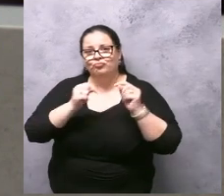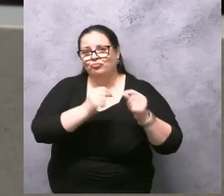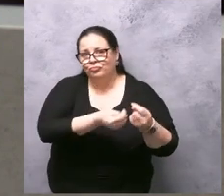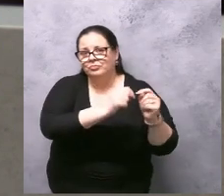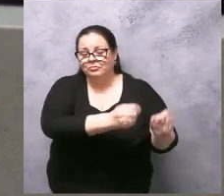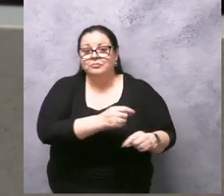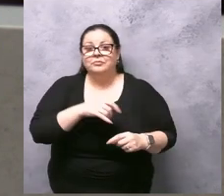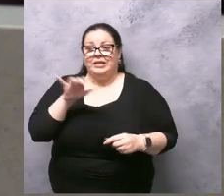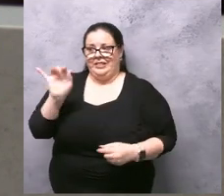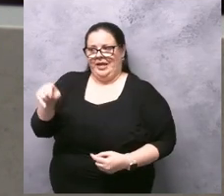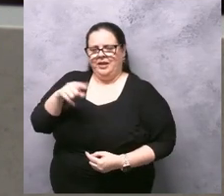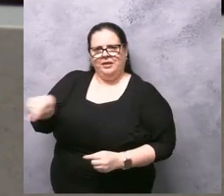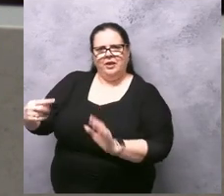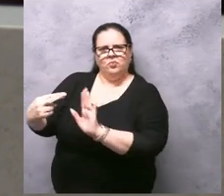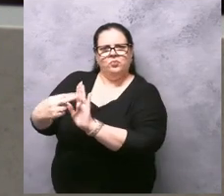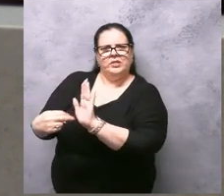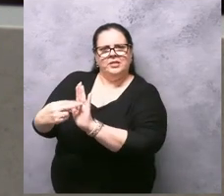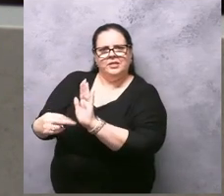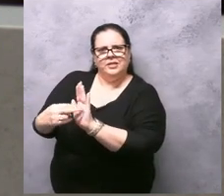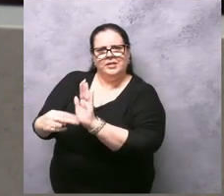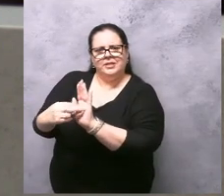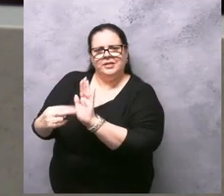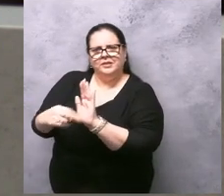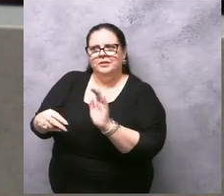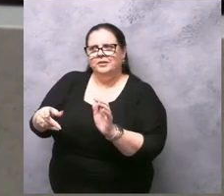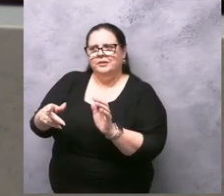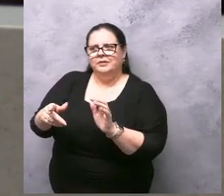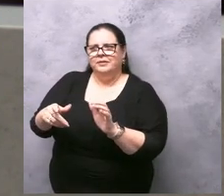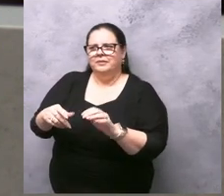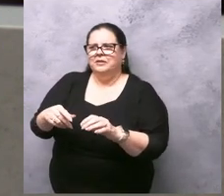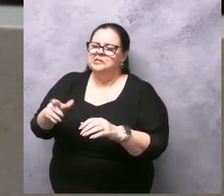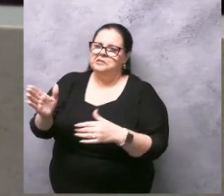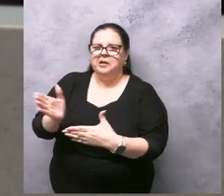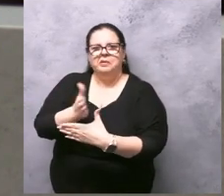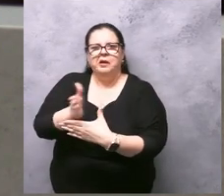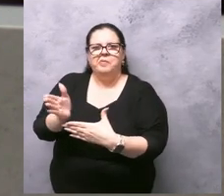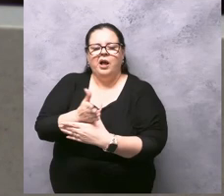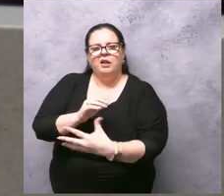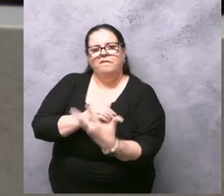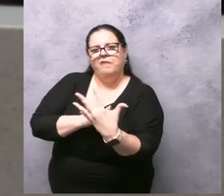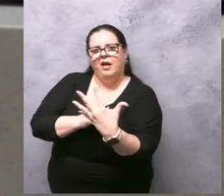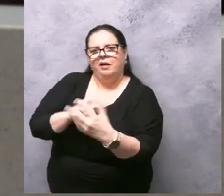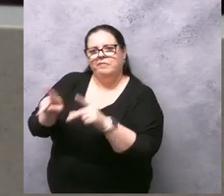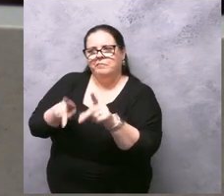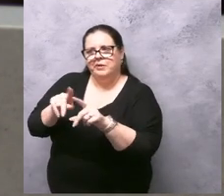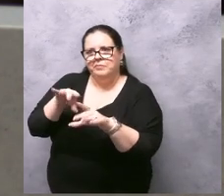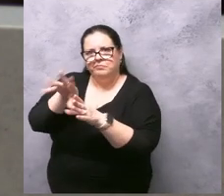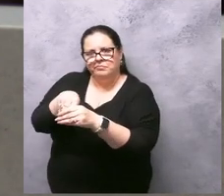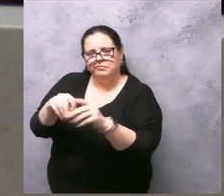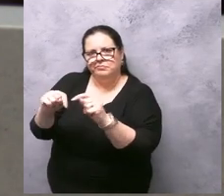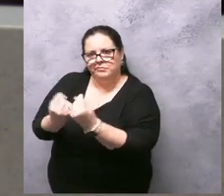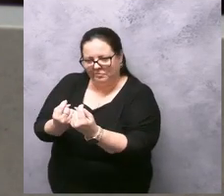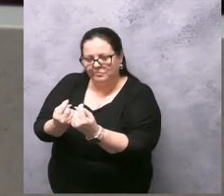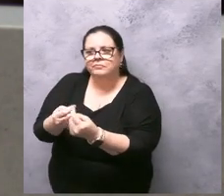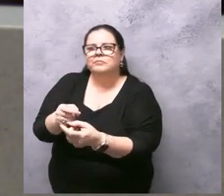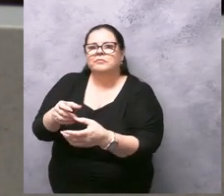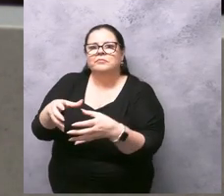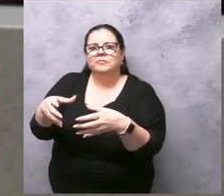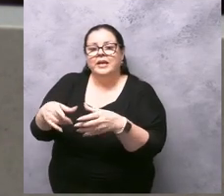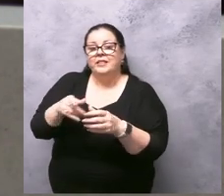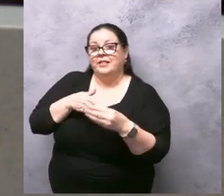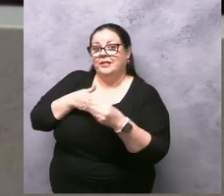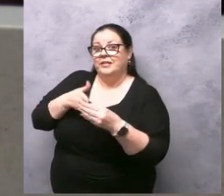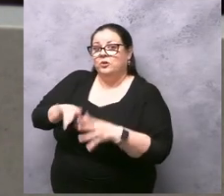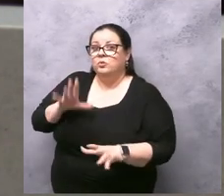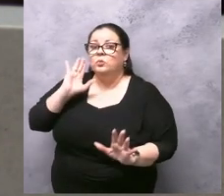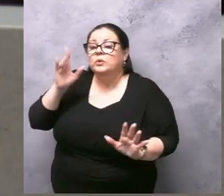the fact that they all had to read, between a team of five people, they had to read 100 books, and the proctor and the moderator